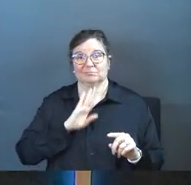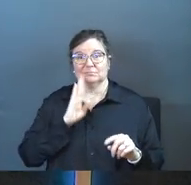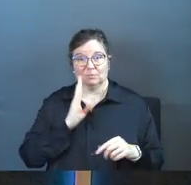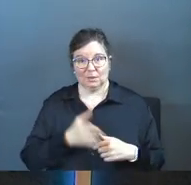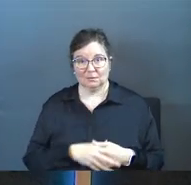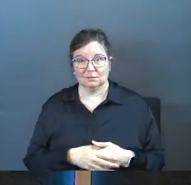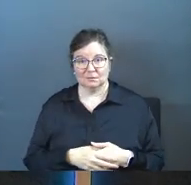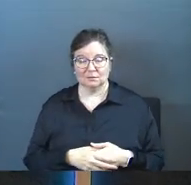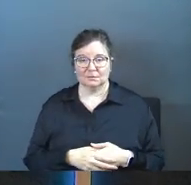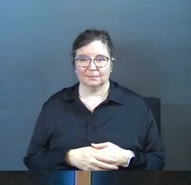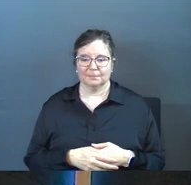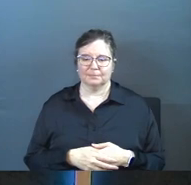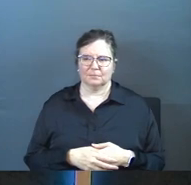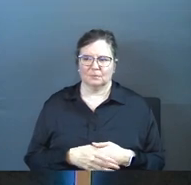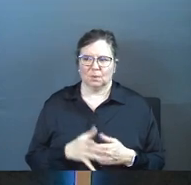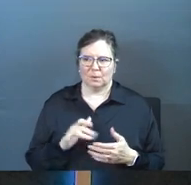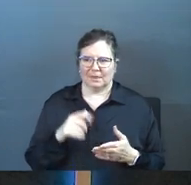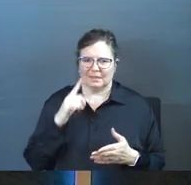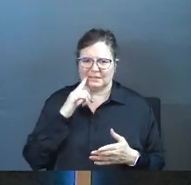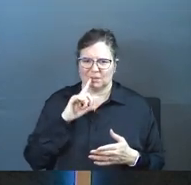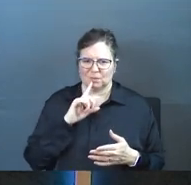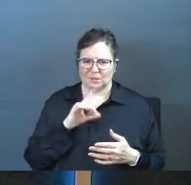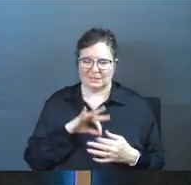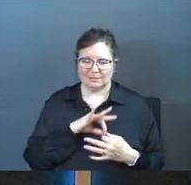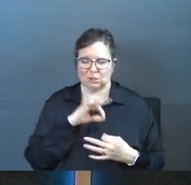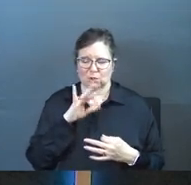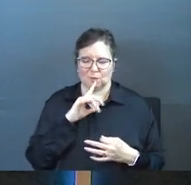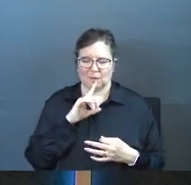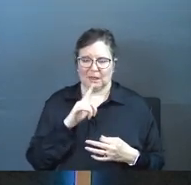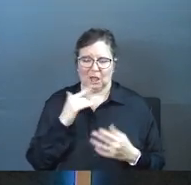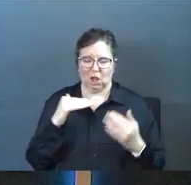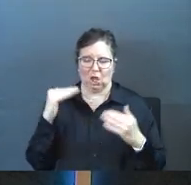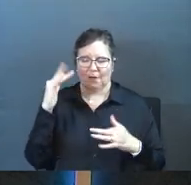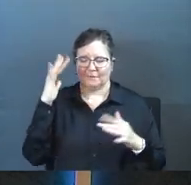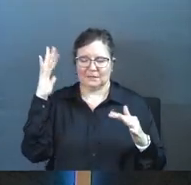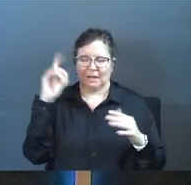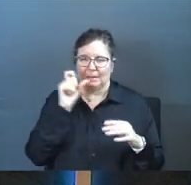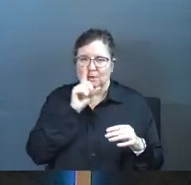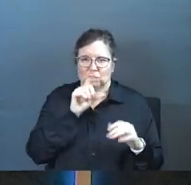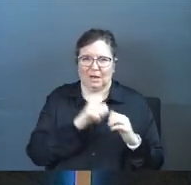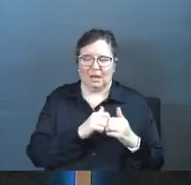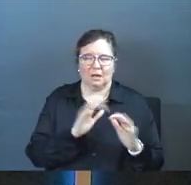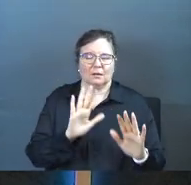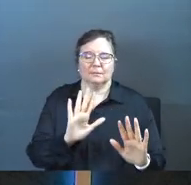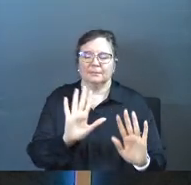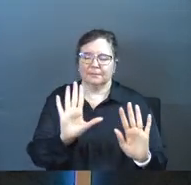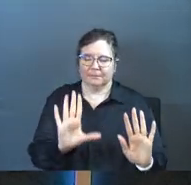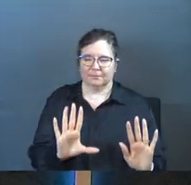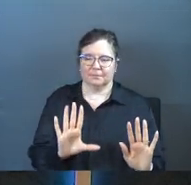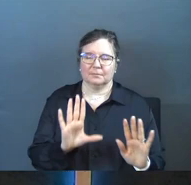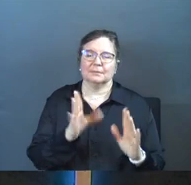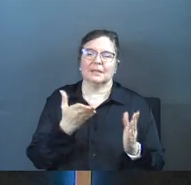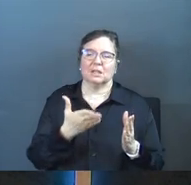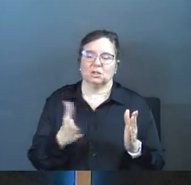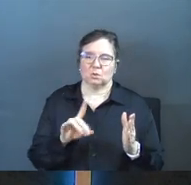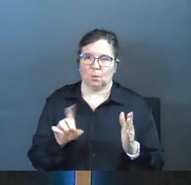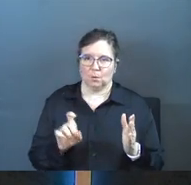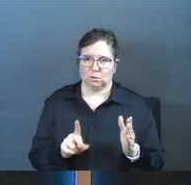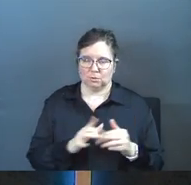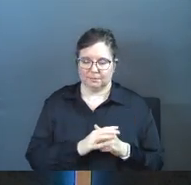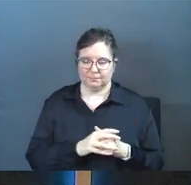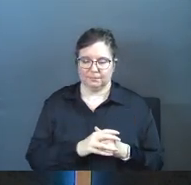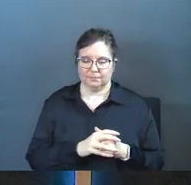frustration. You're like, well, that sounds super spiritual and super lofty. And I'm not sure how to find. Here's a